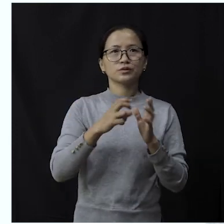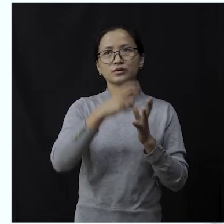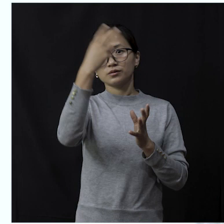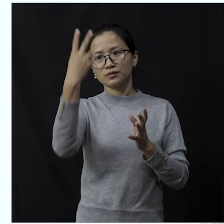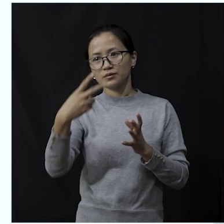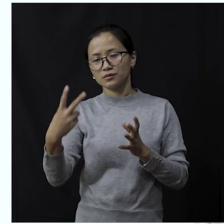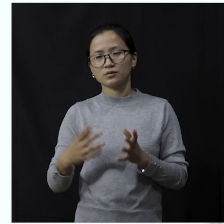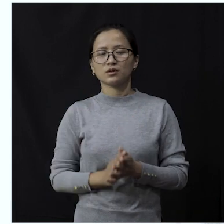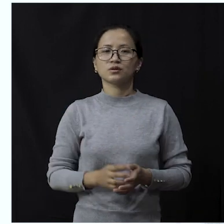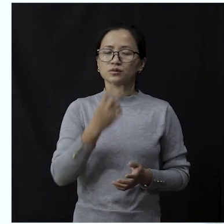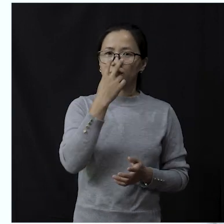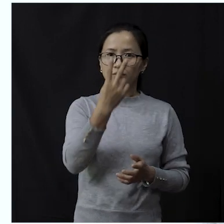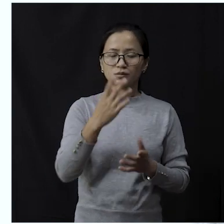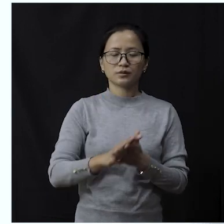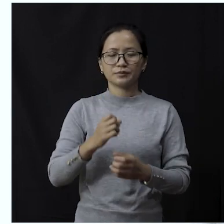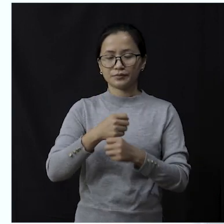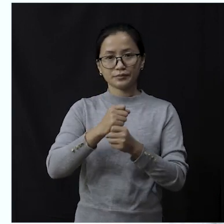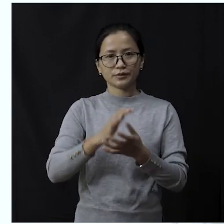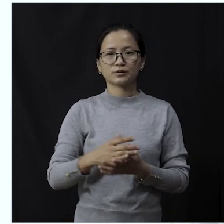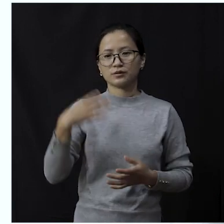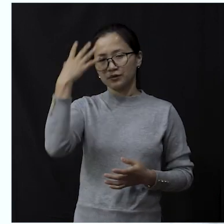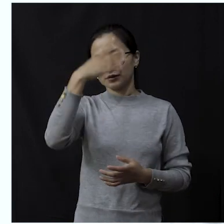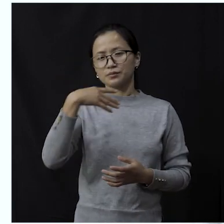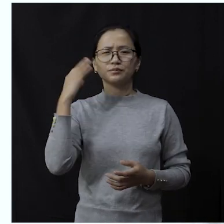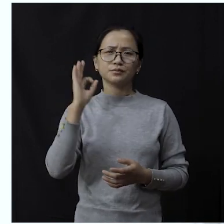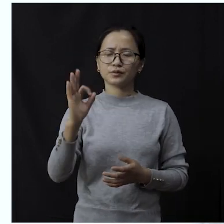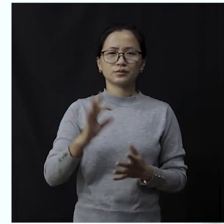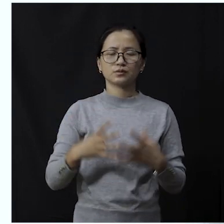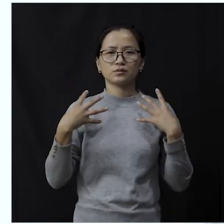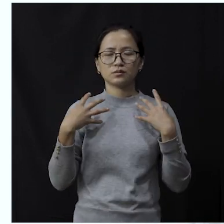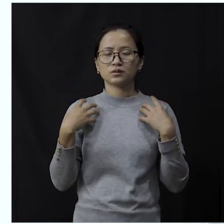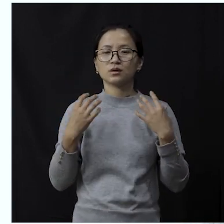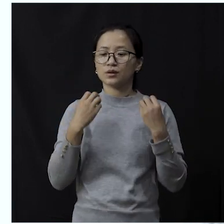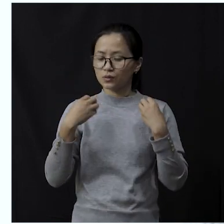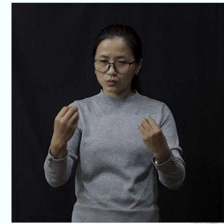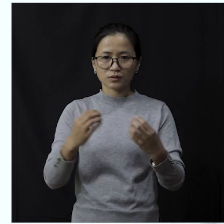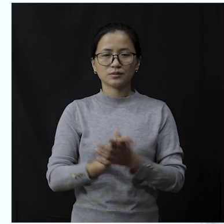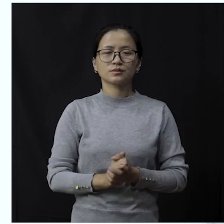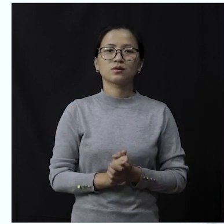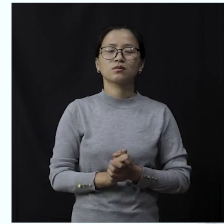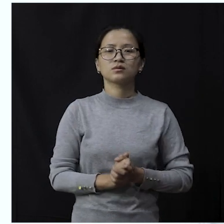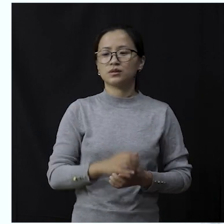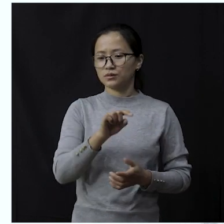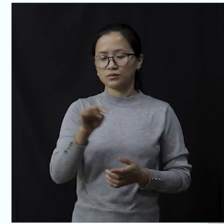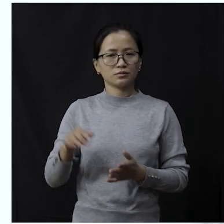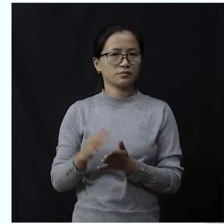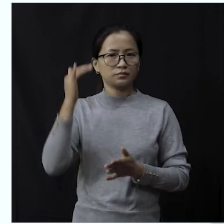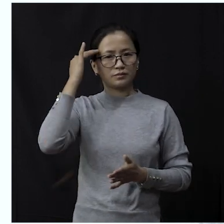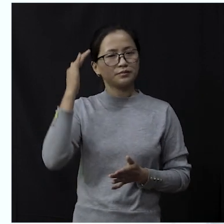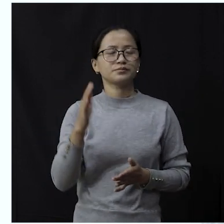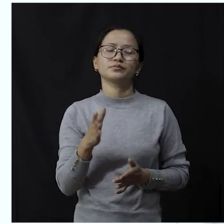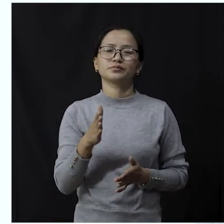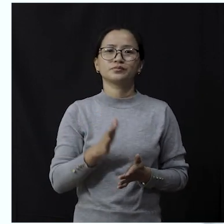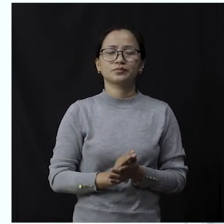make ourselves look beautiful, isn't it? That's why he might be wanting to trap the hornbill for various reasons, which we do not know because